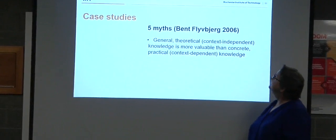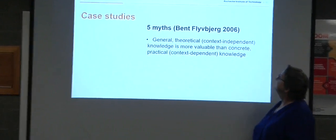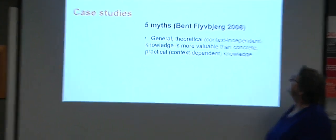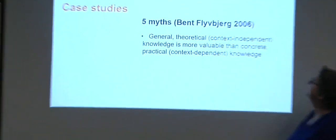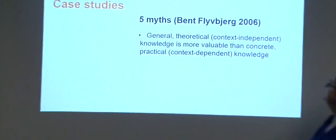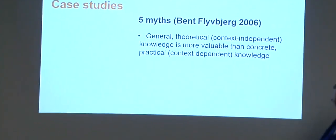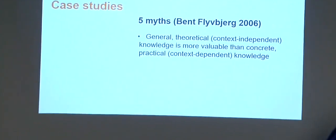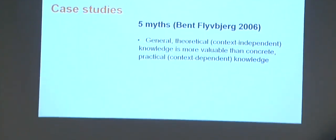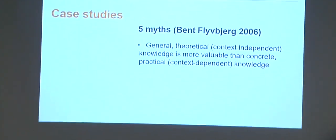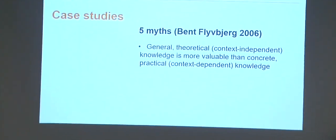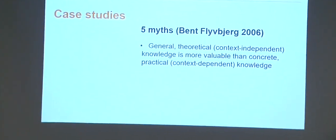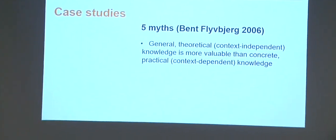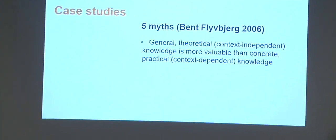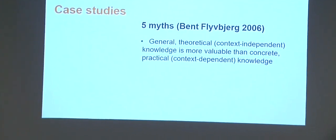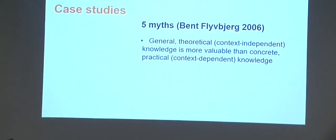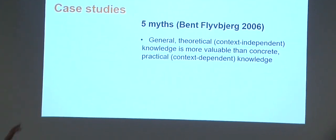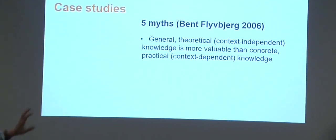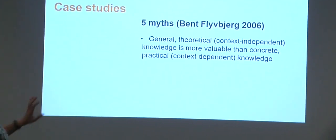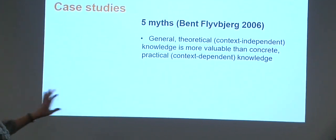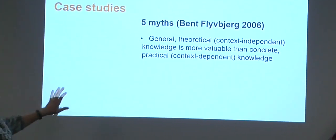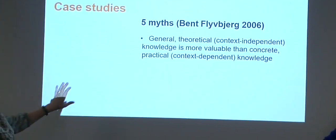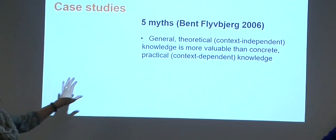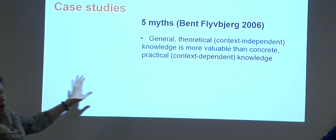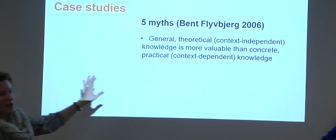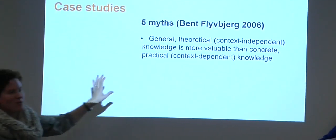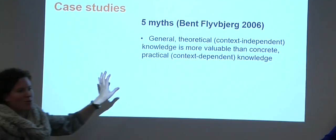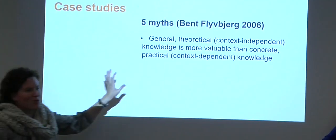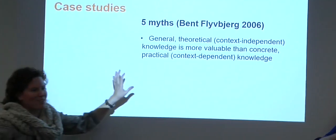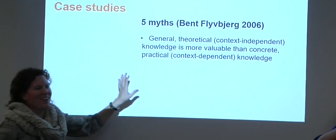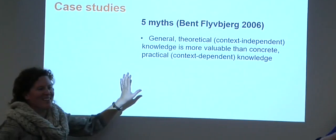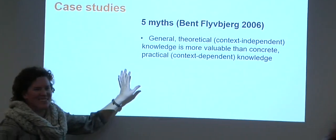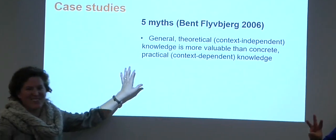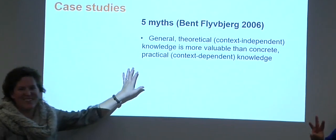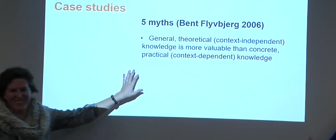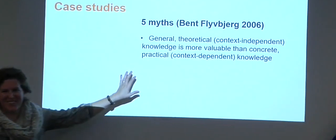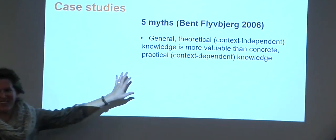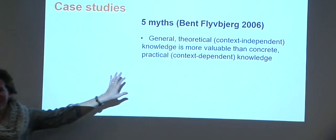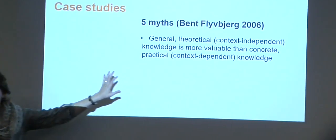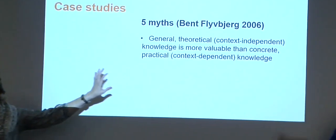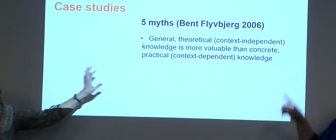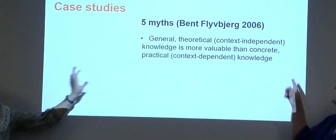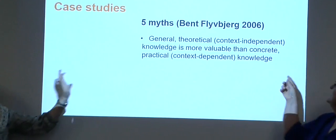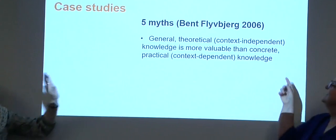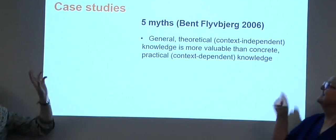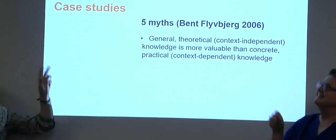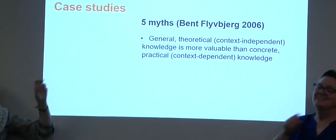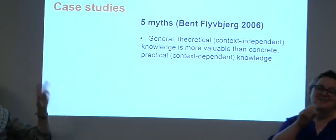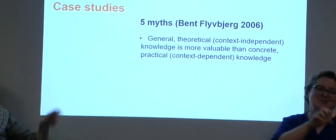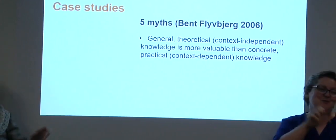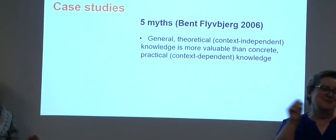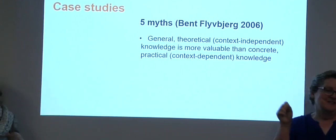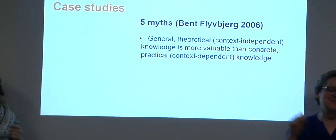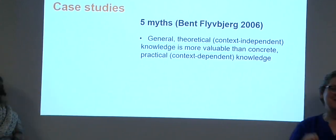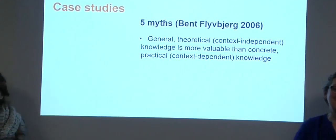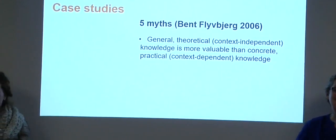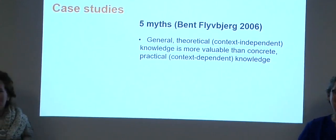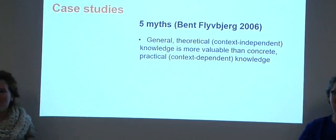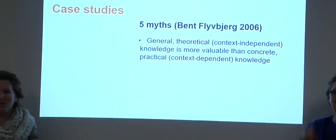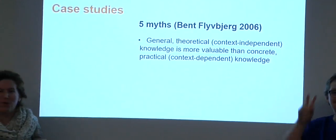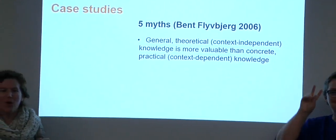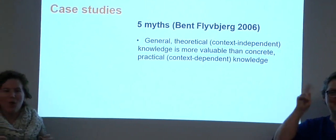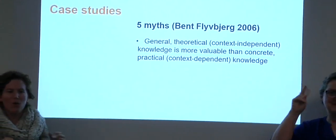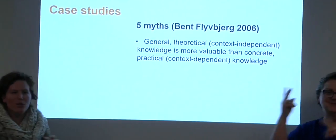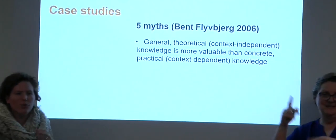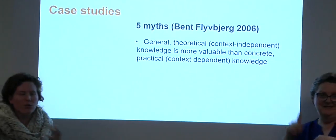So there was a great study that was done in 2006 by a social studies researcher that was 5 misunderstandings about case